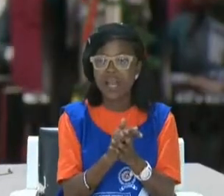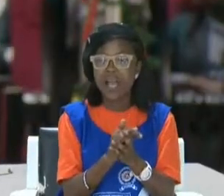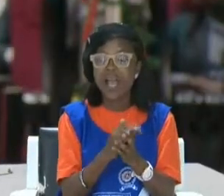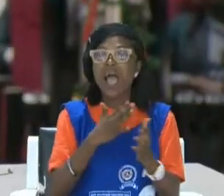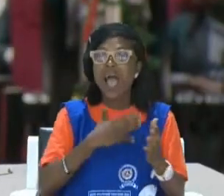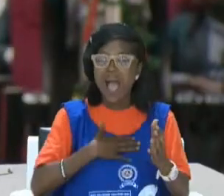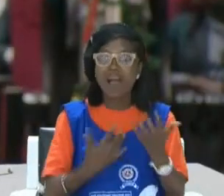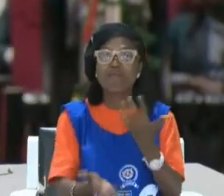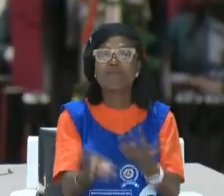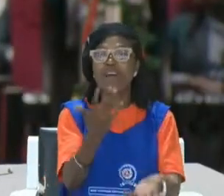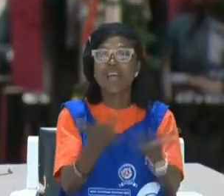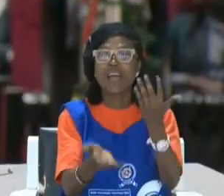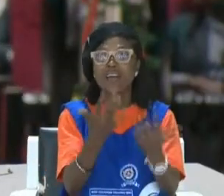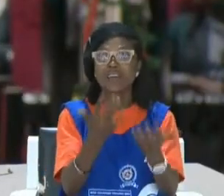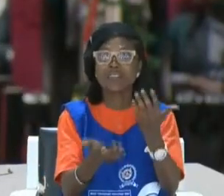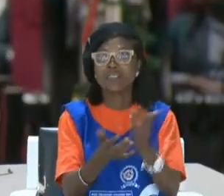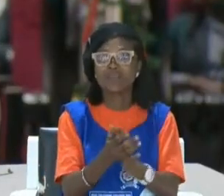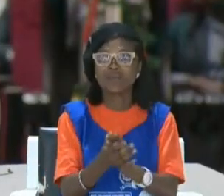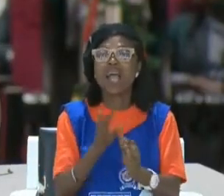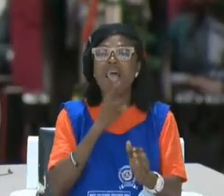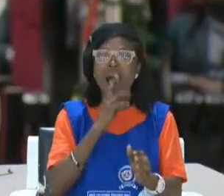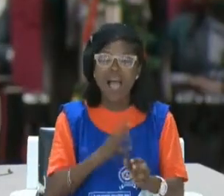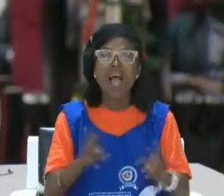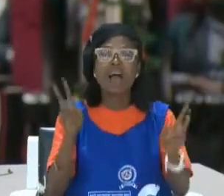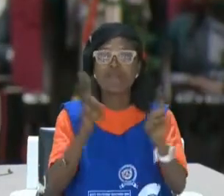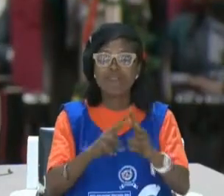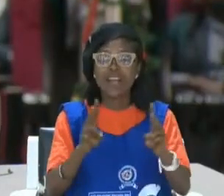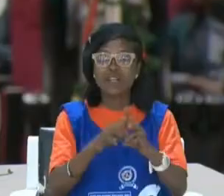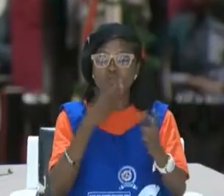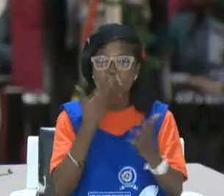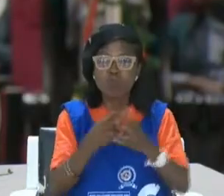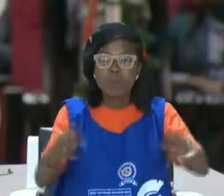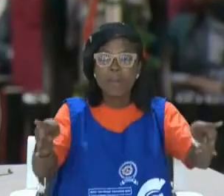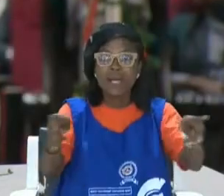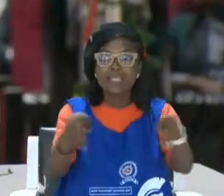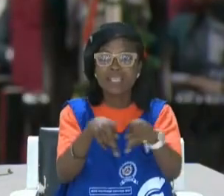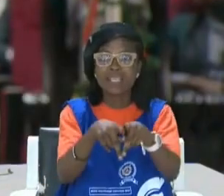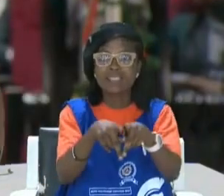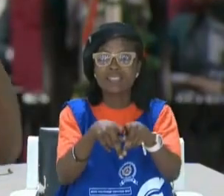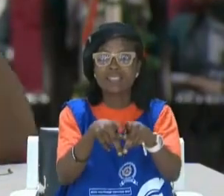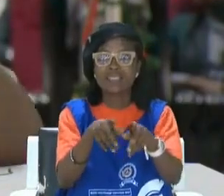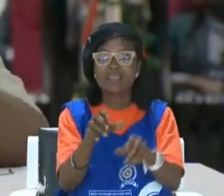fire are very good partners.